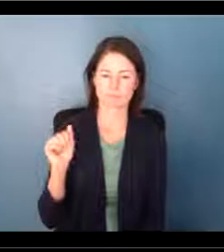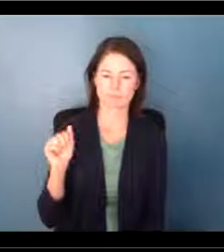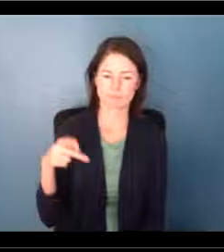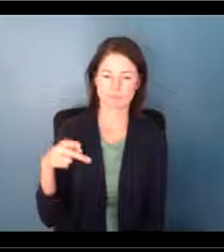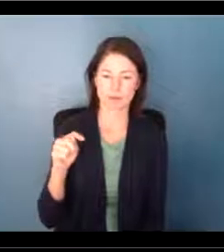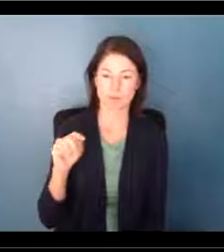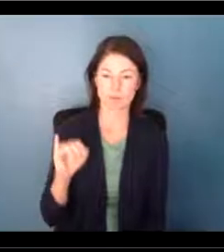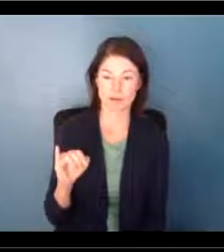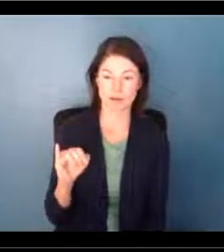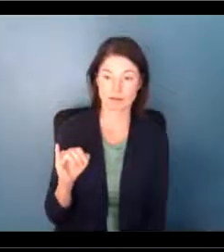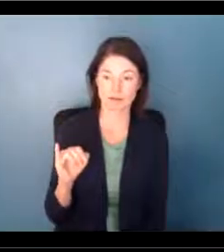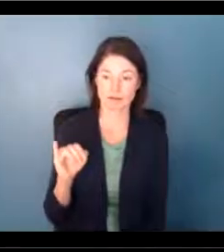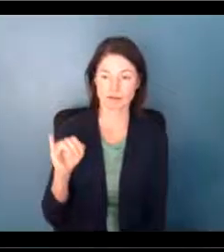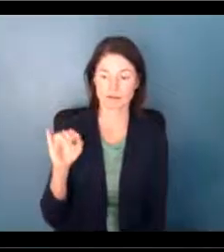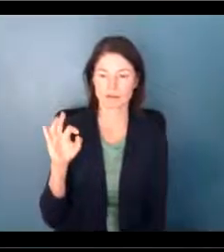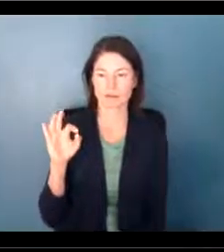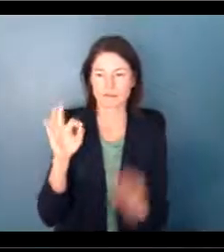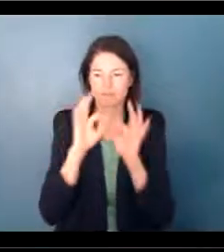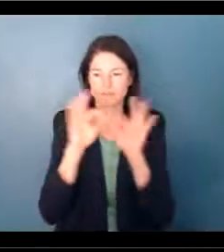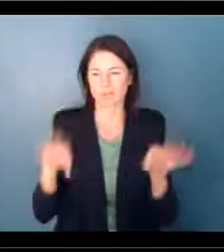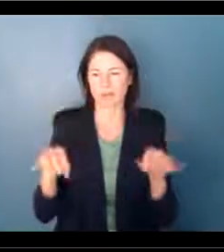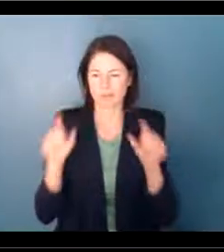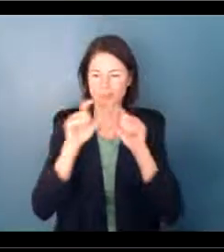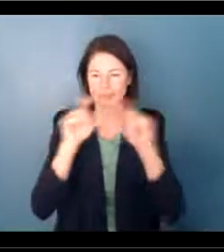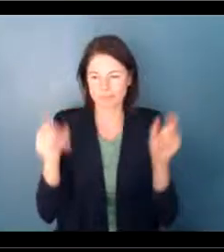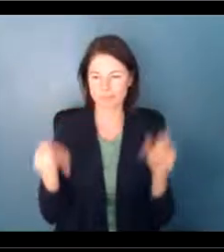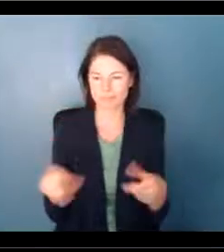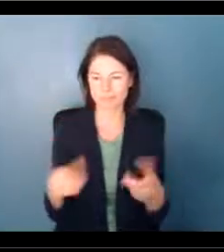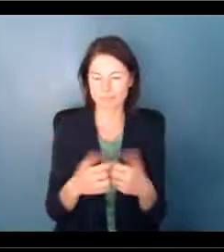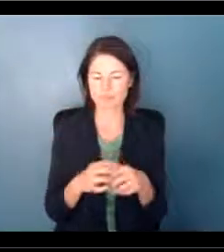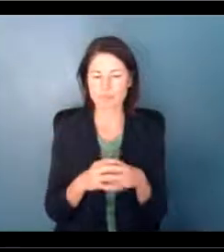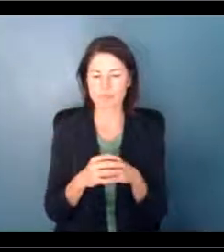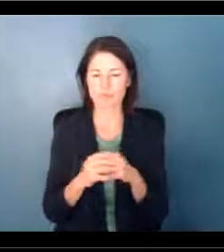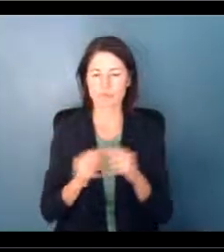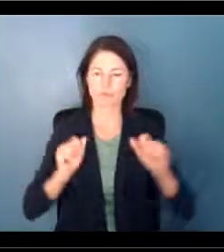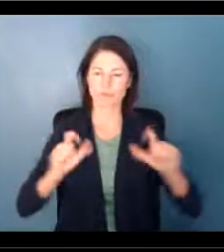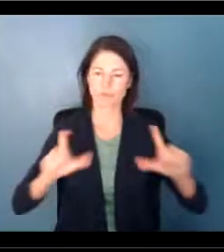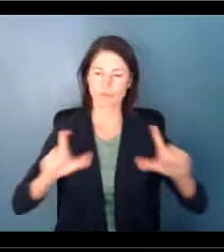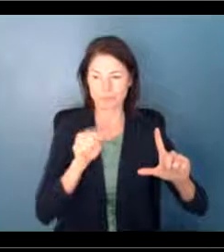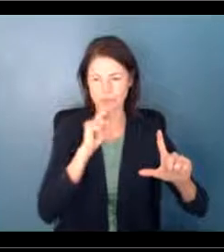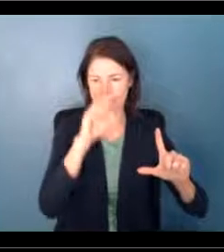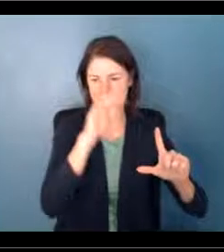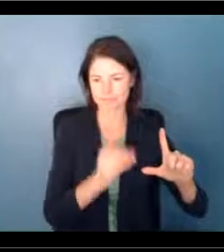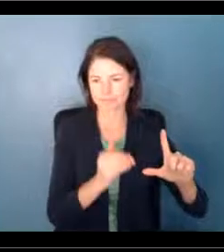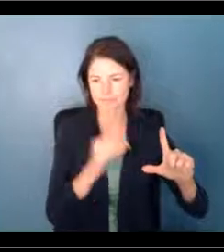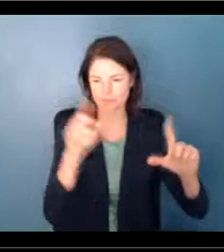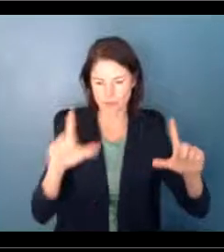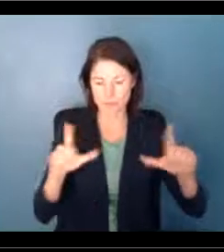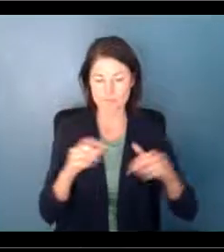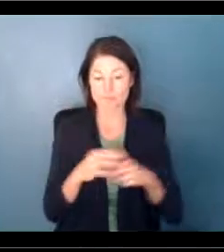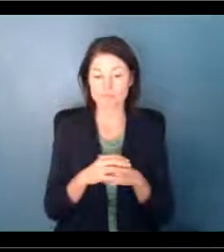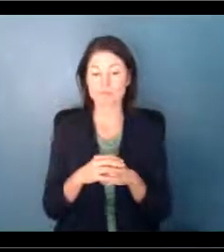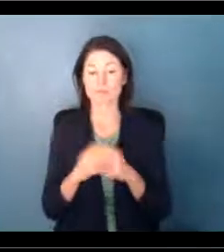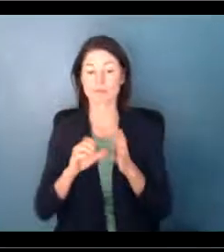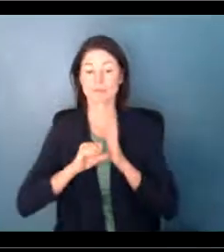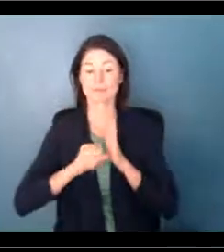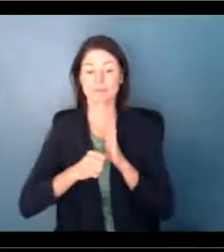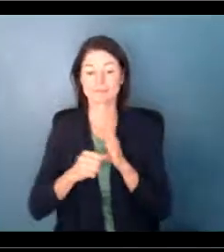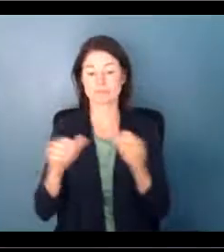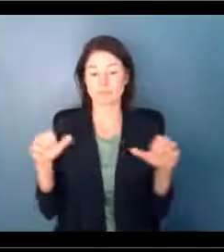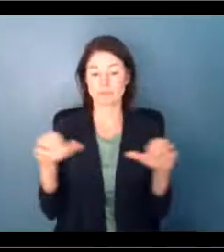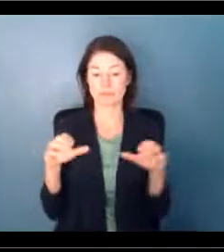there are 10 principles. The one thing that I want to highlight here is, under the active transportation and the rail